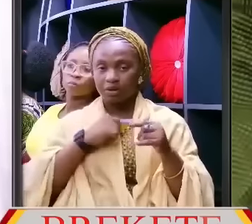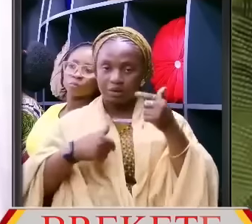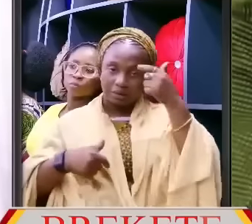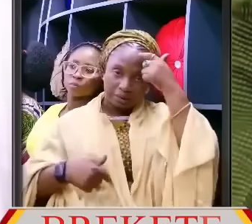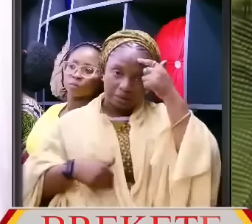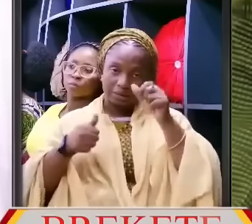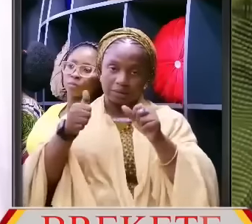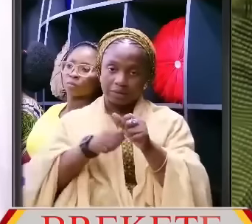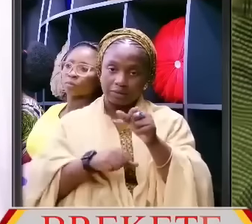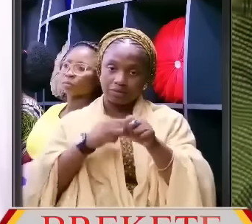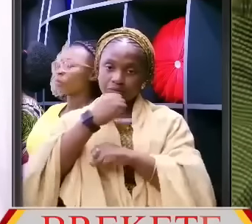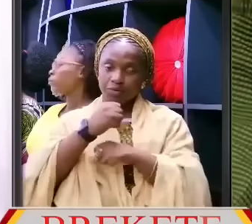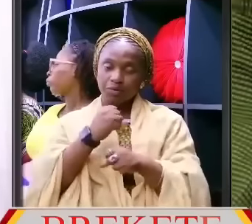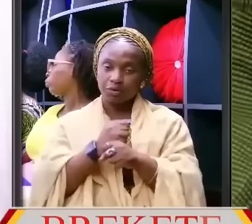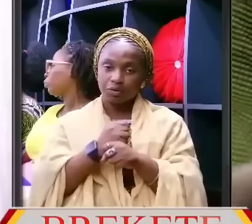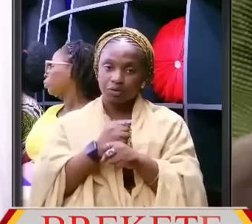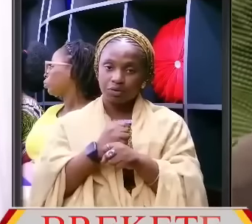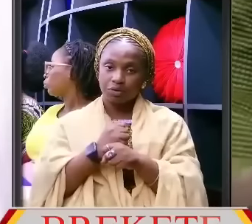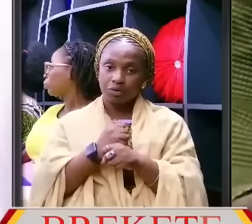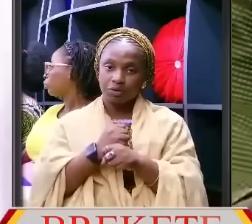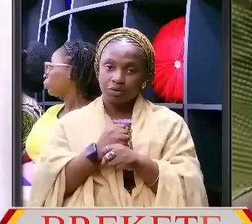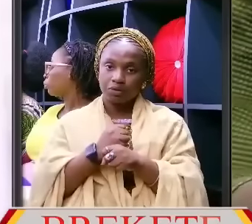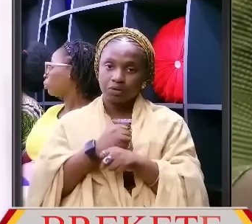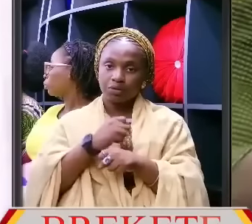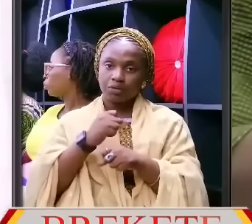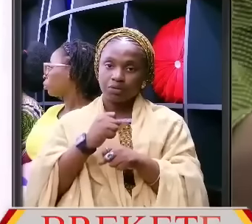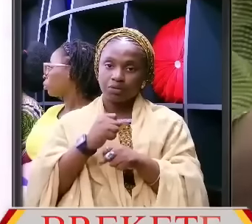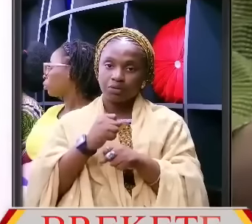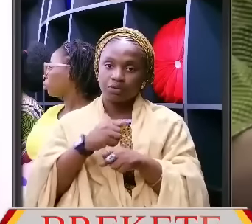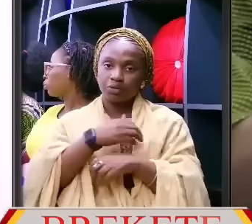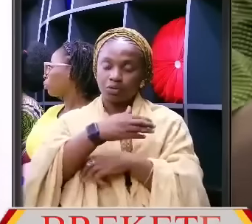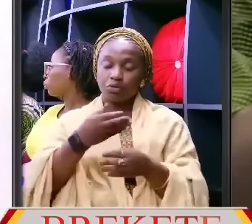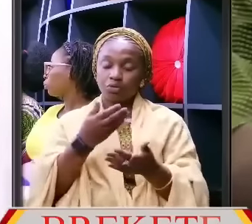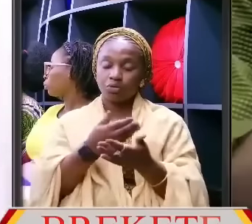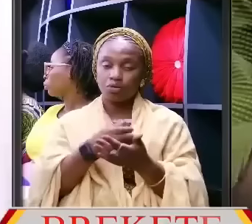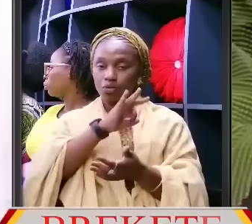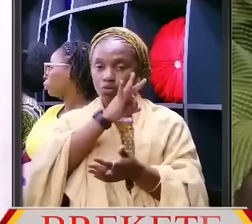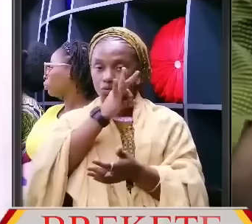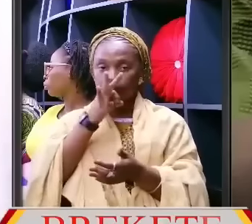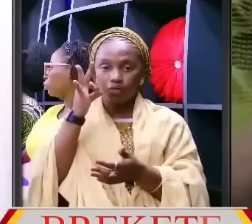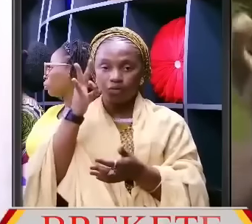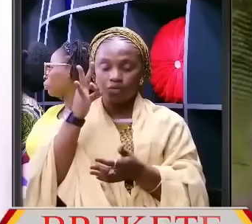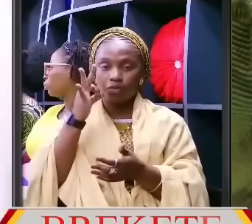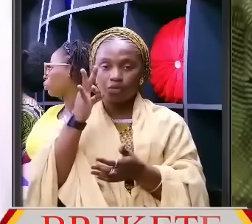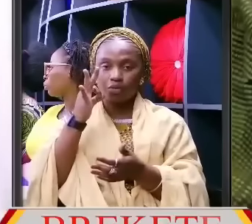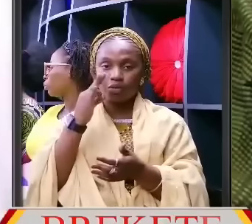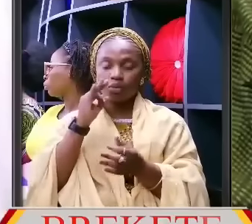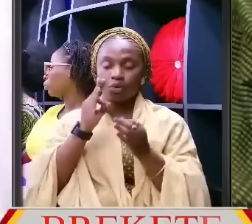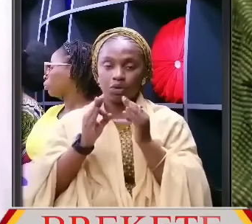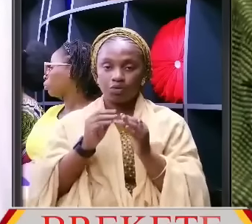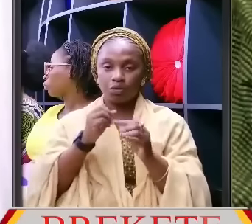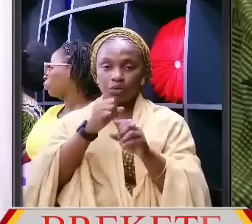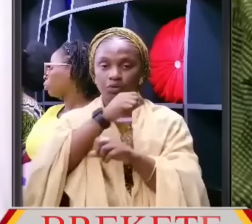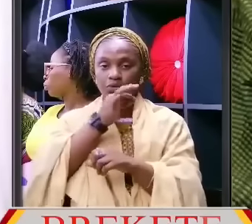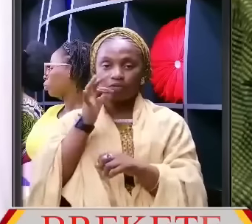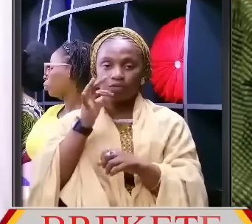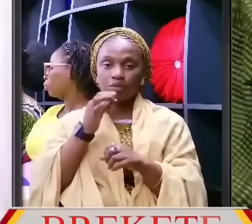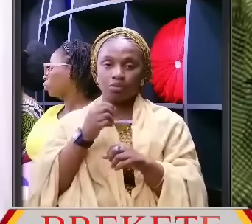year. My father, would they get us who? Or the whole farm, whole farm, now sickness will follow.